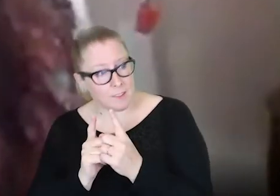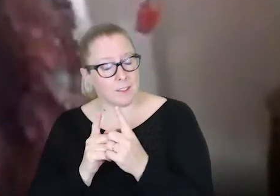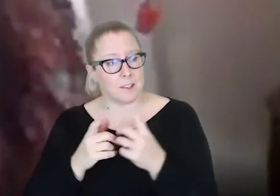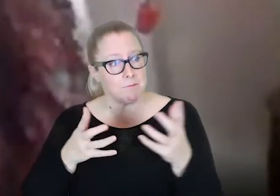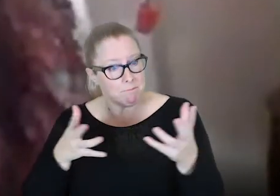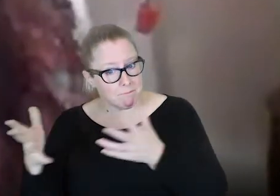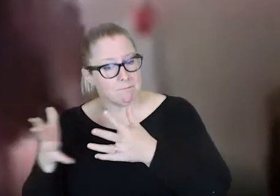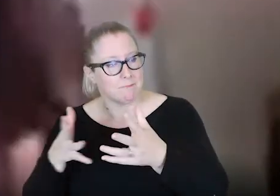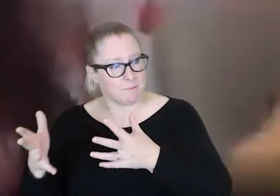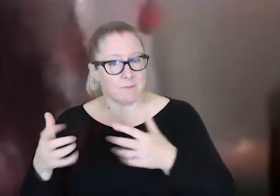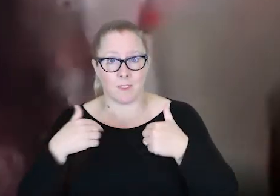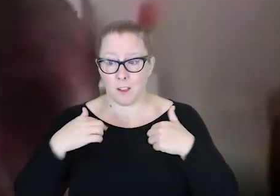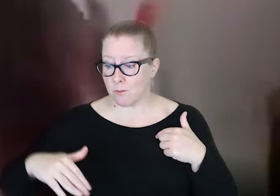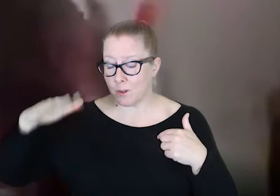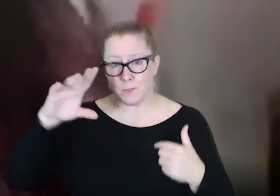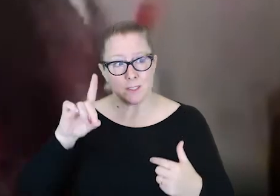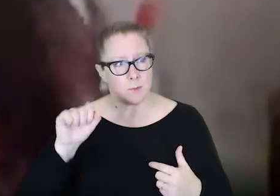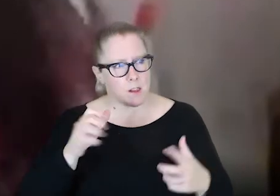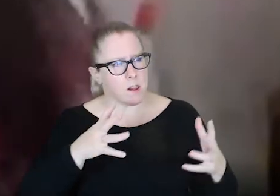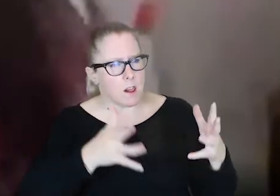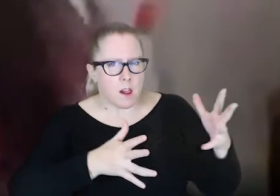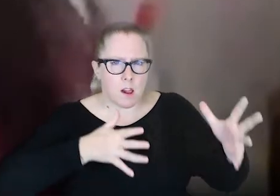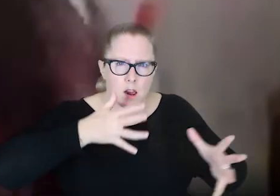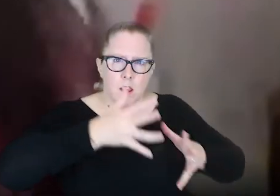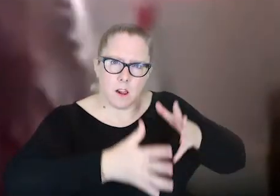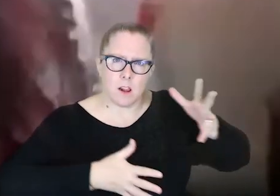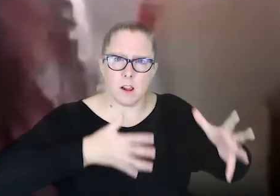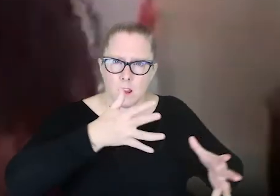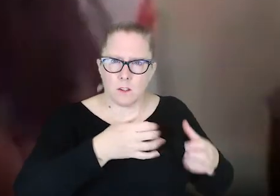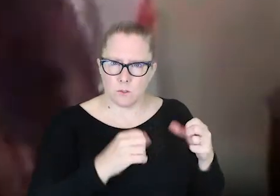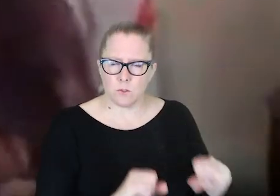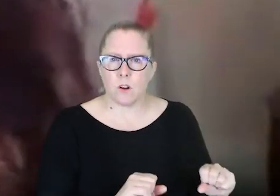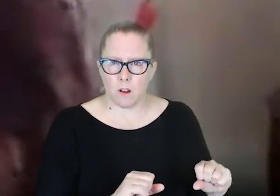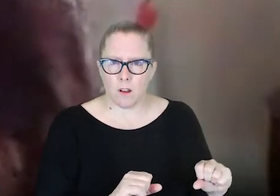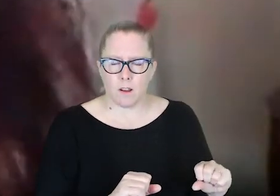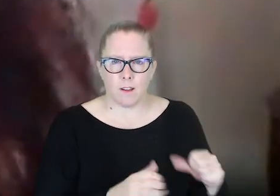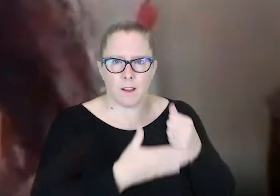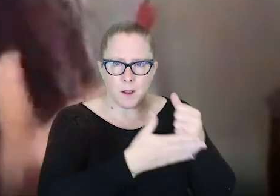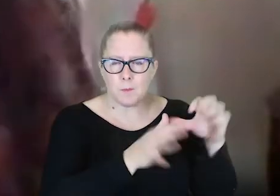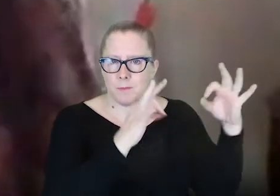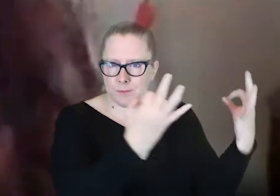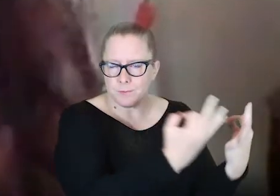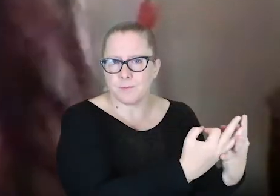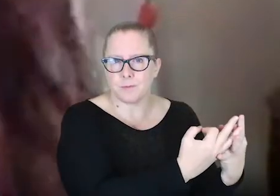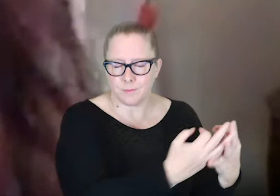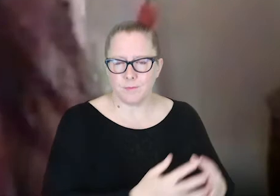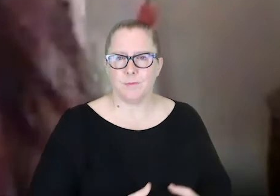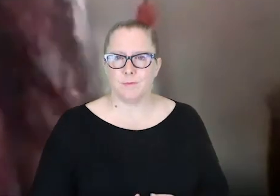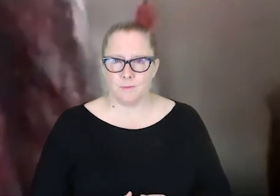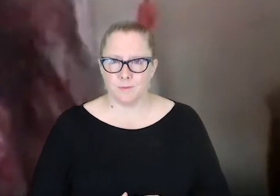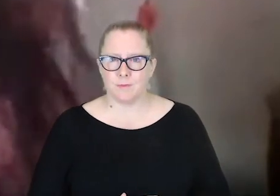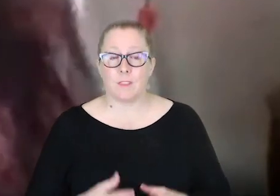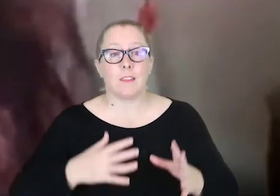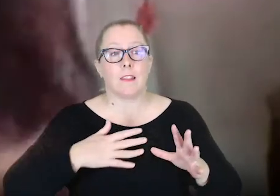and show them like you can come to my home, meet with my parents, I have also the disability and all. This kind